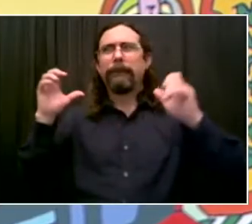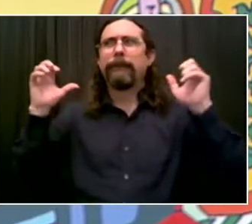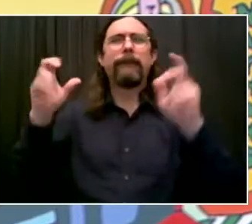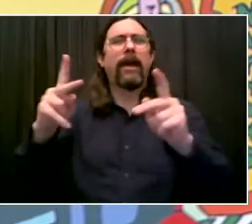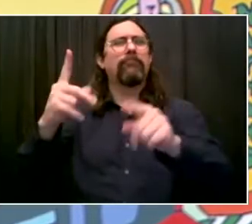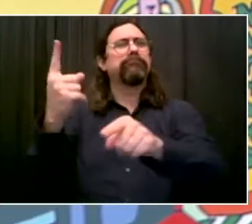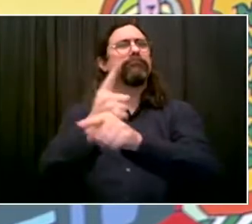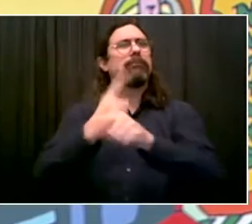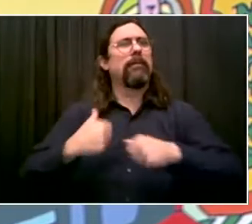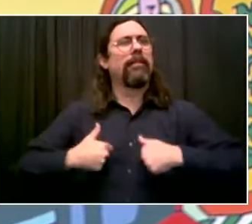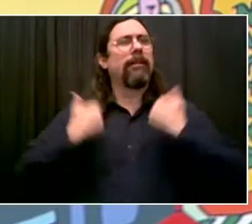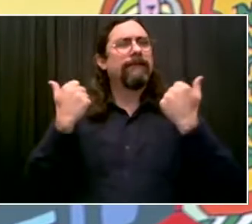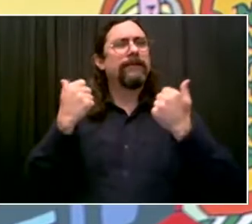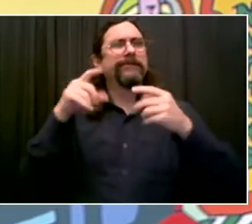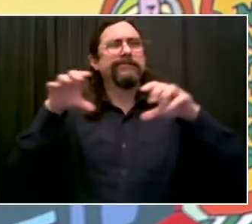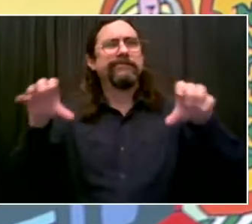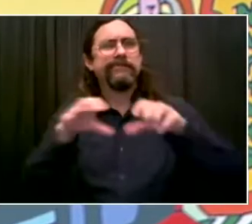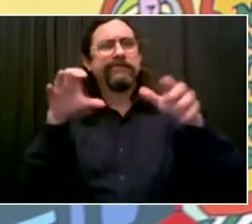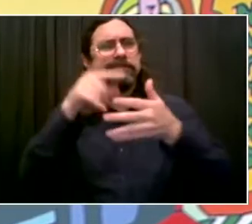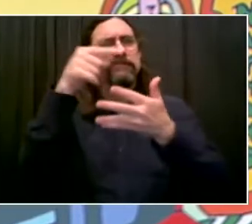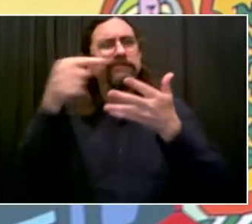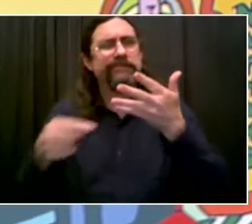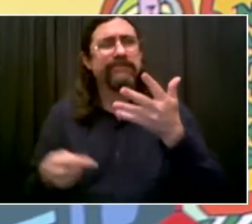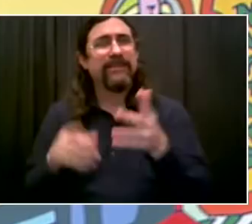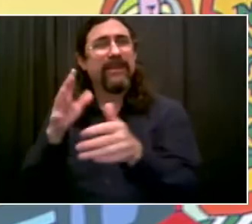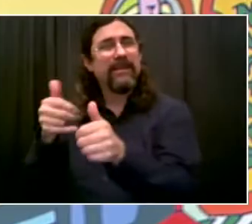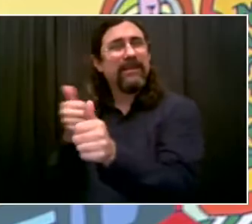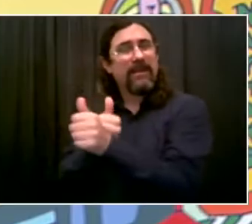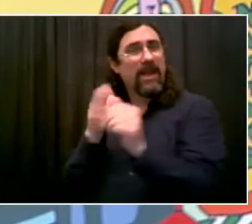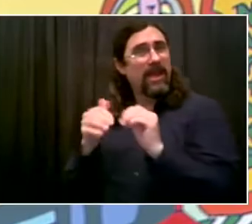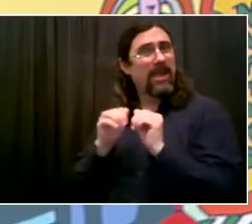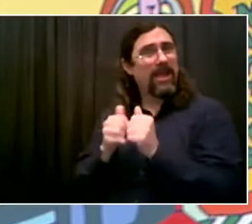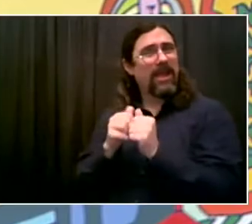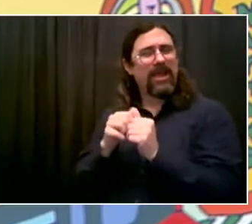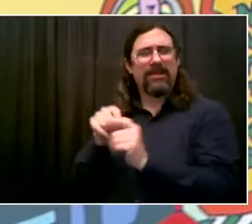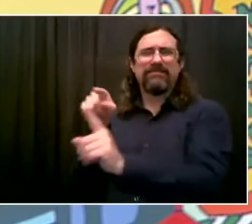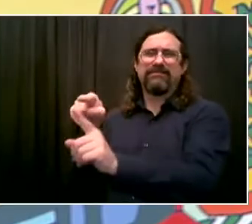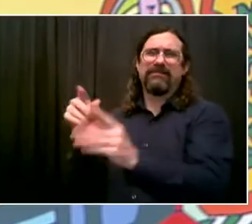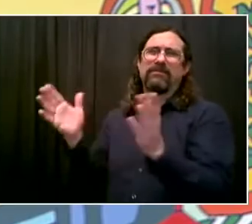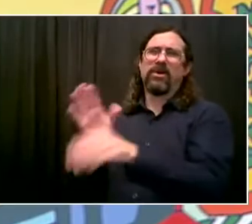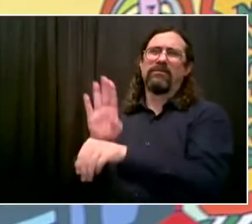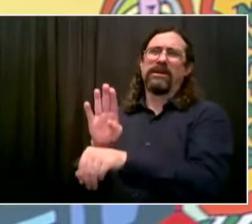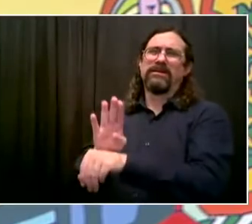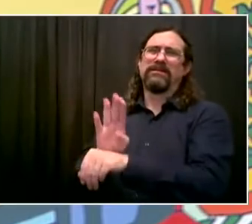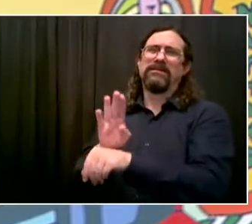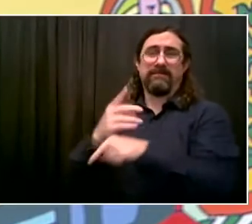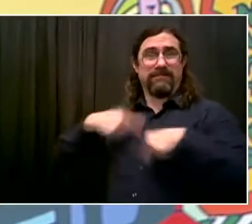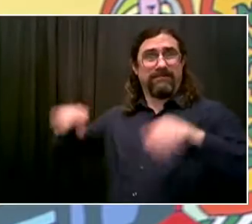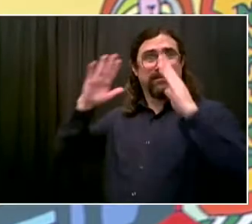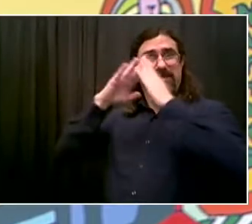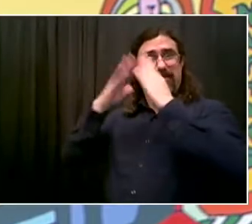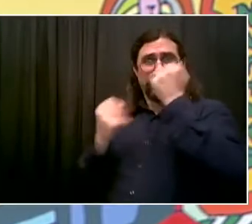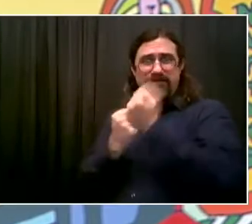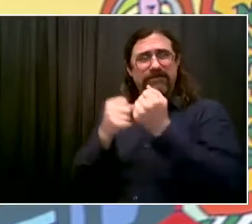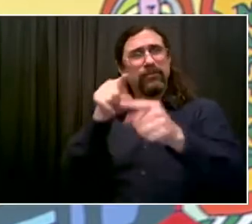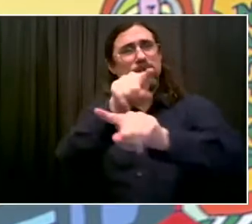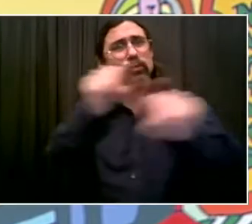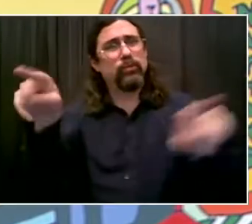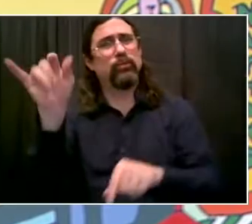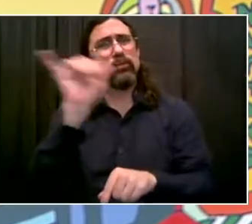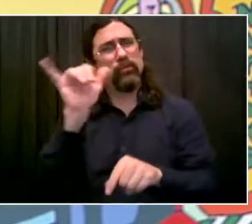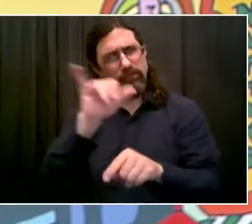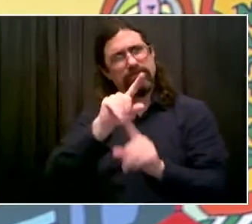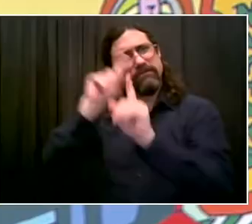can help bring back New York City by going and spending your money at a neighborhood mom and pop store, a neighborhood store